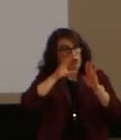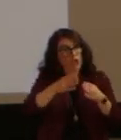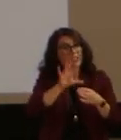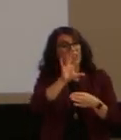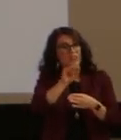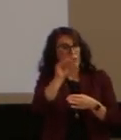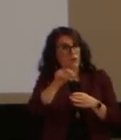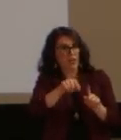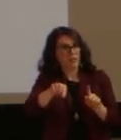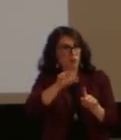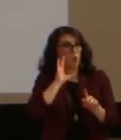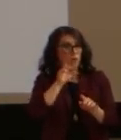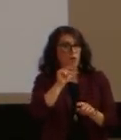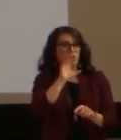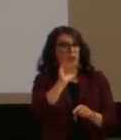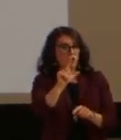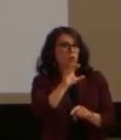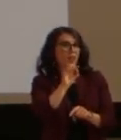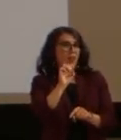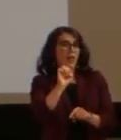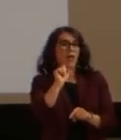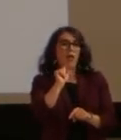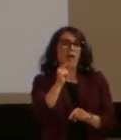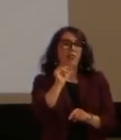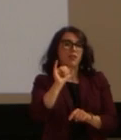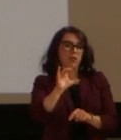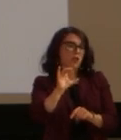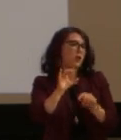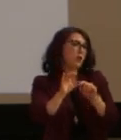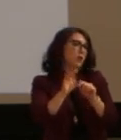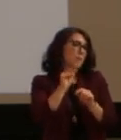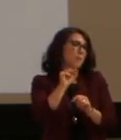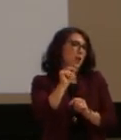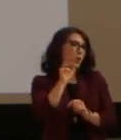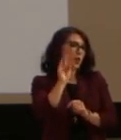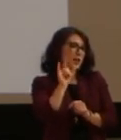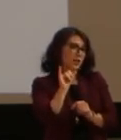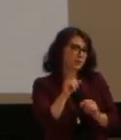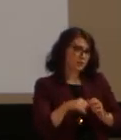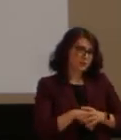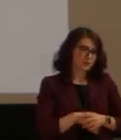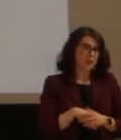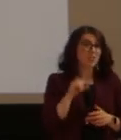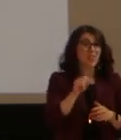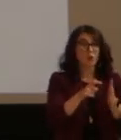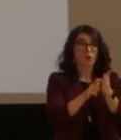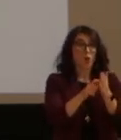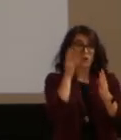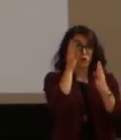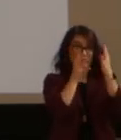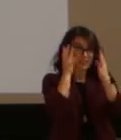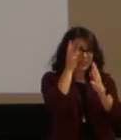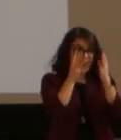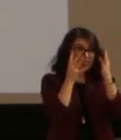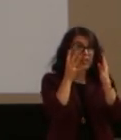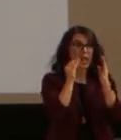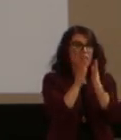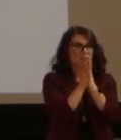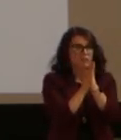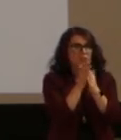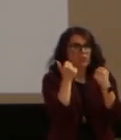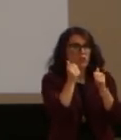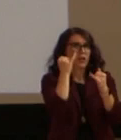of racial and ethnic minorities. So this requires creativity and innovation to reach all of these